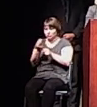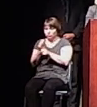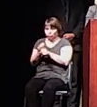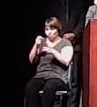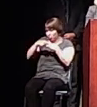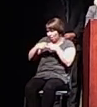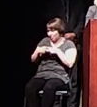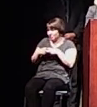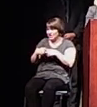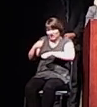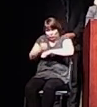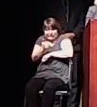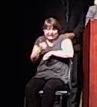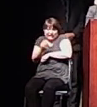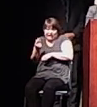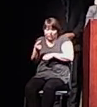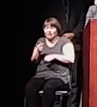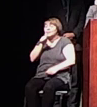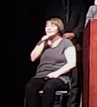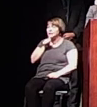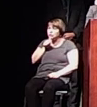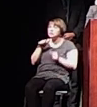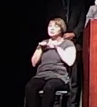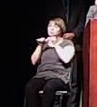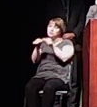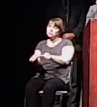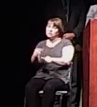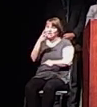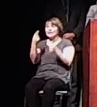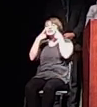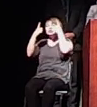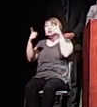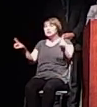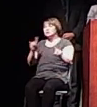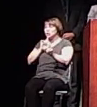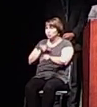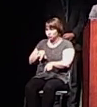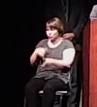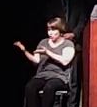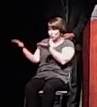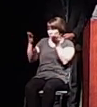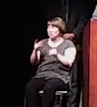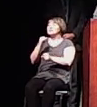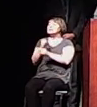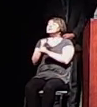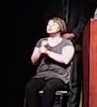risk, is patient and persistent, and achieves a result that brings institutional